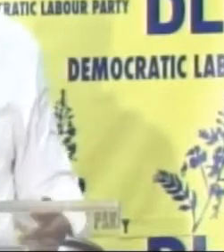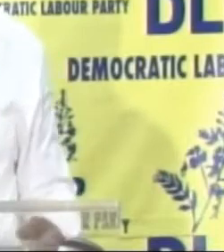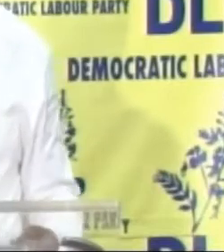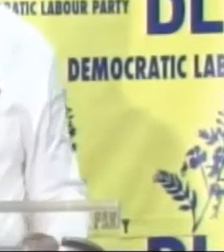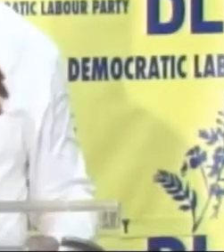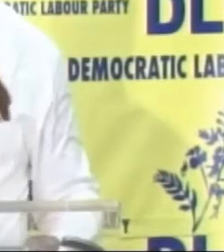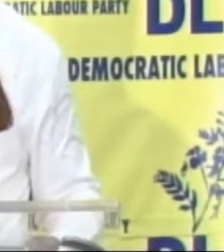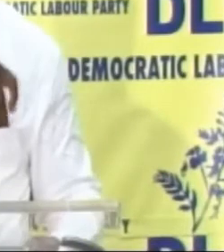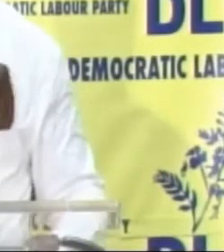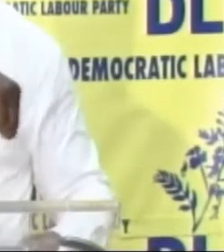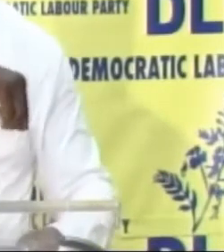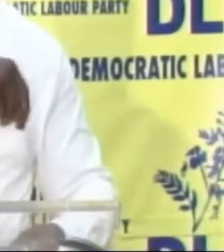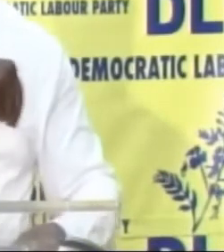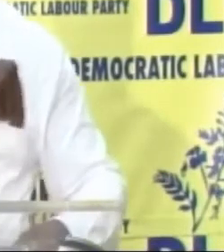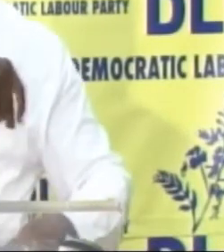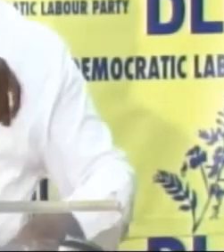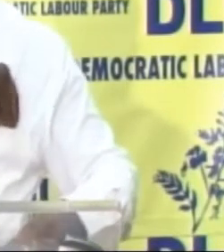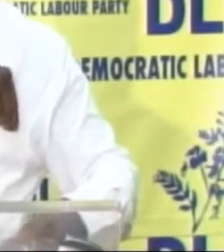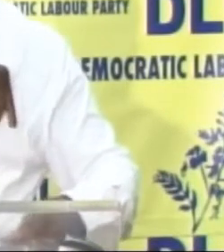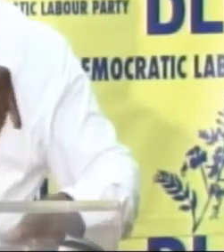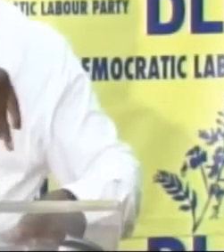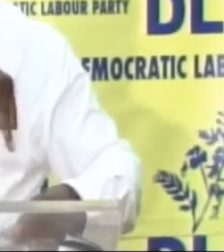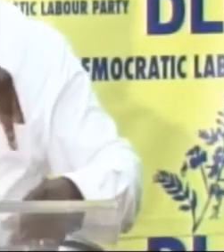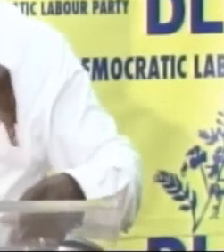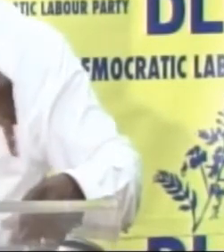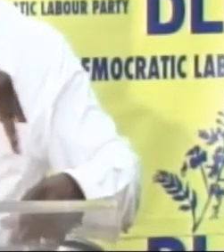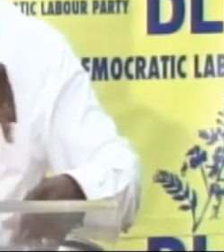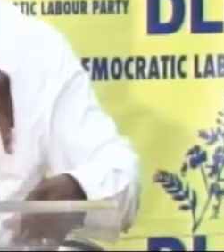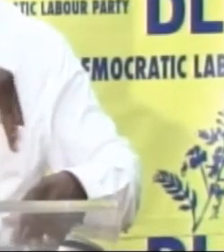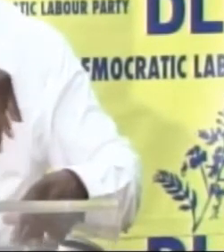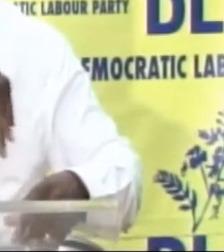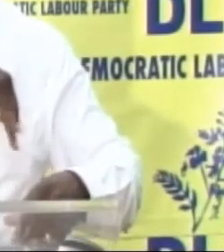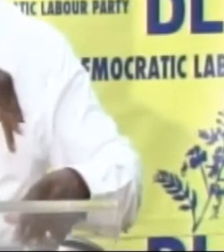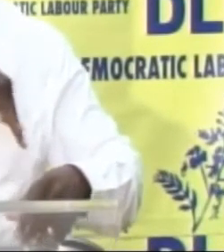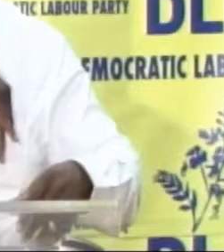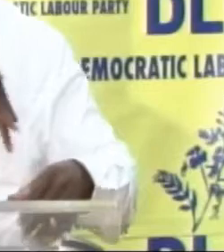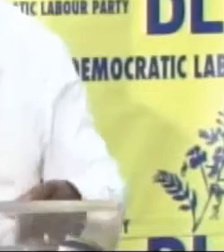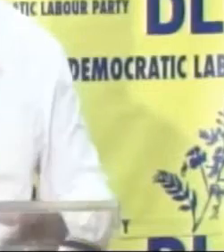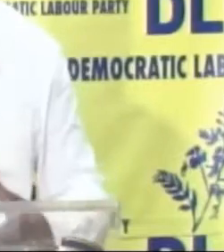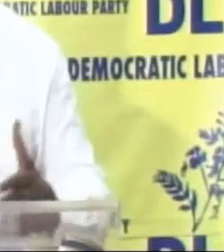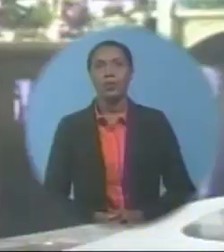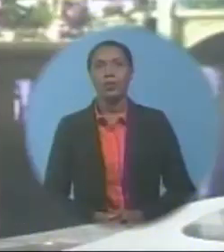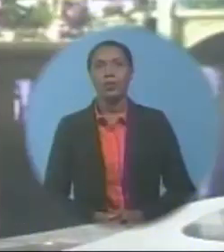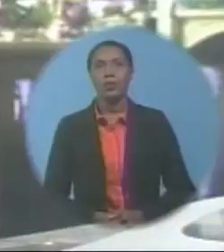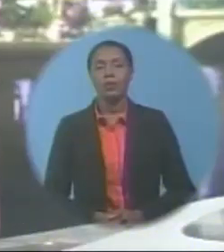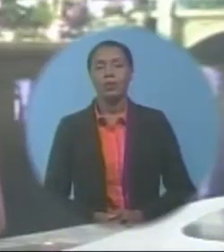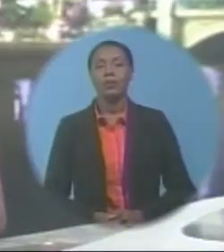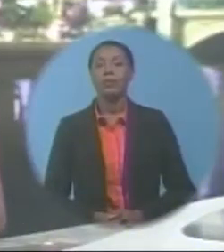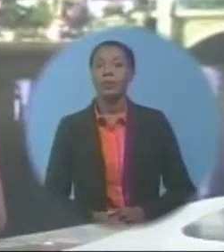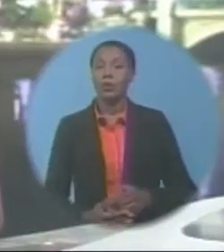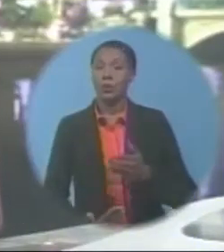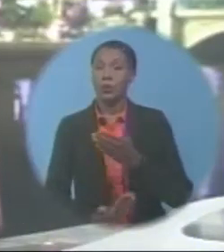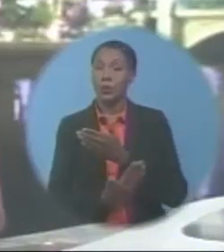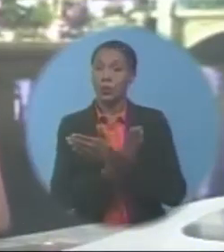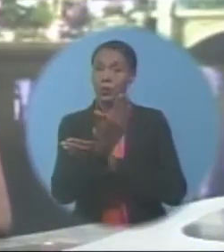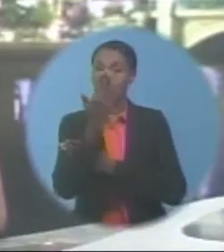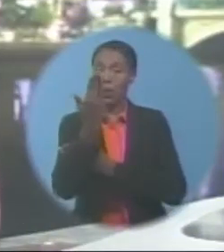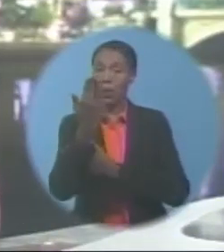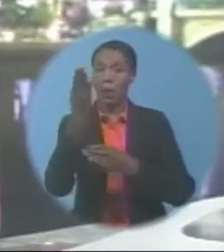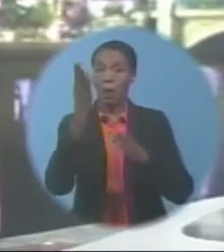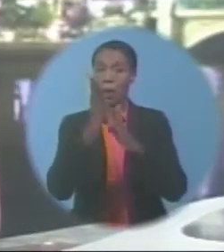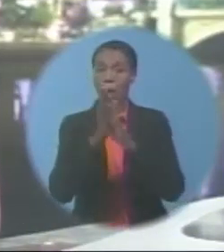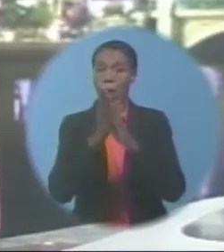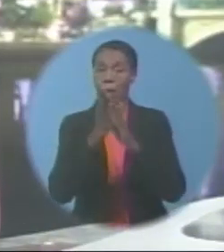But that is what we hear coming from the Barbados Labour Party. Well, industrial